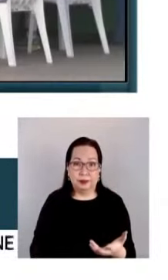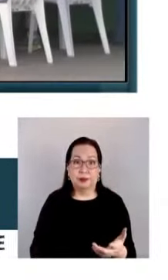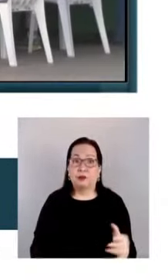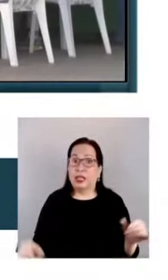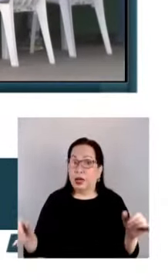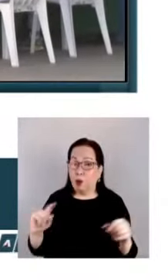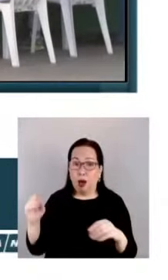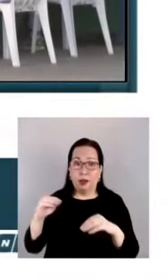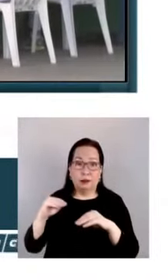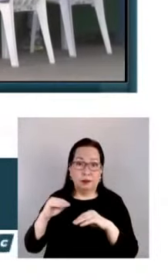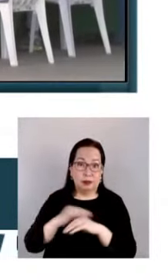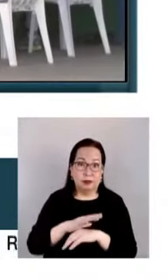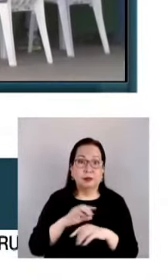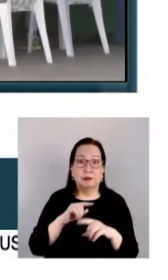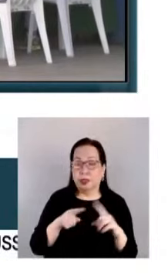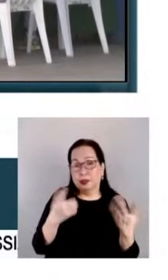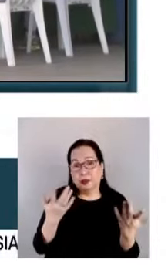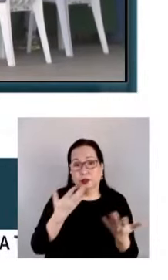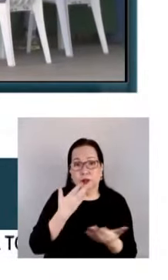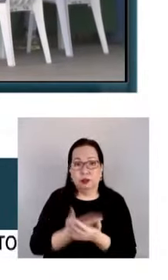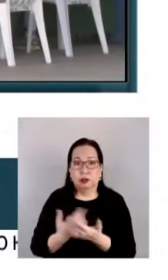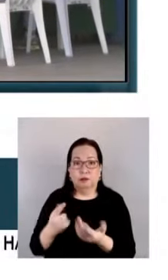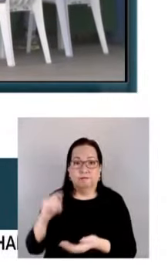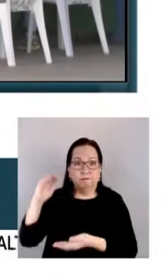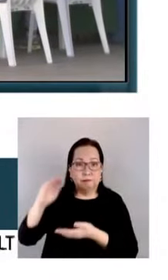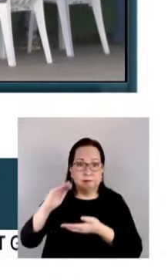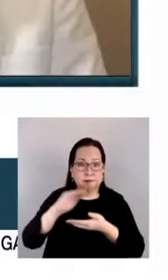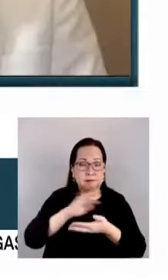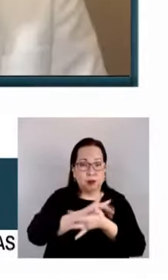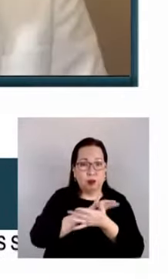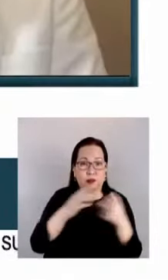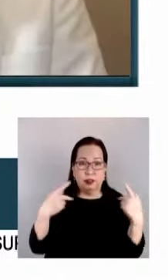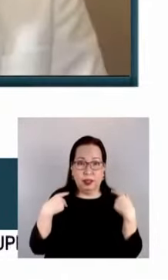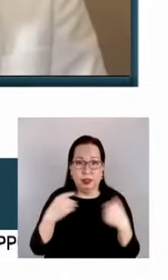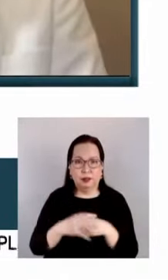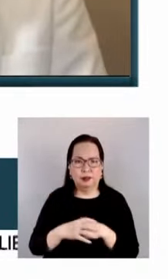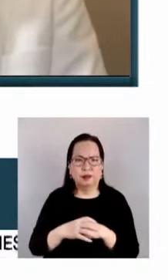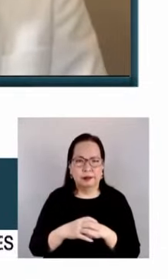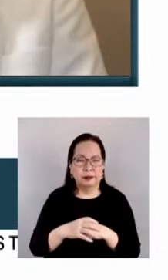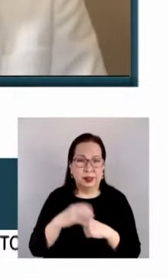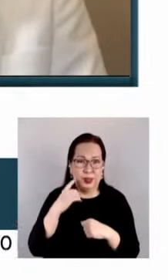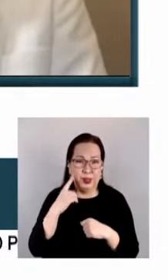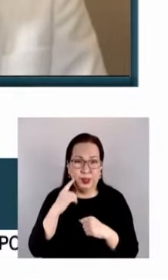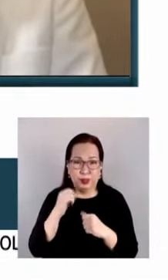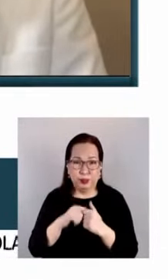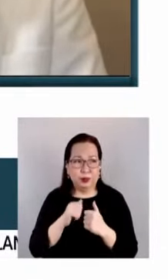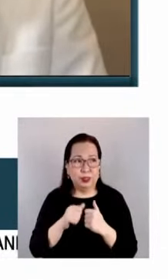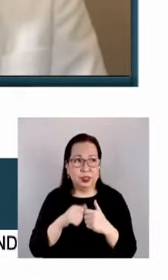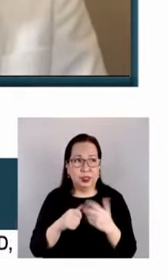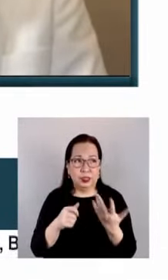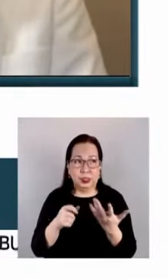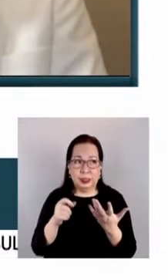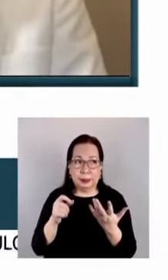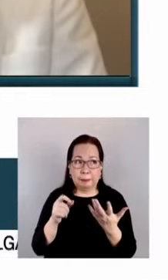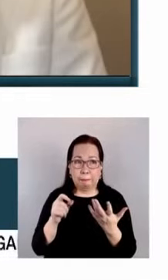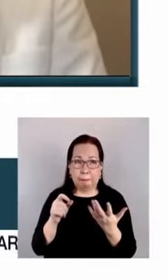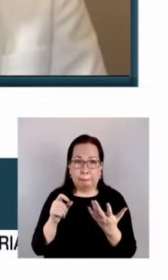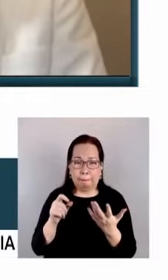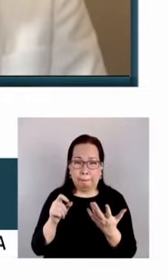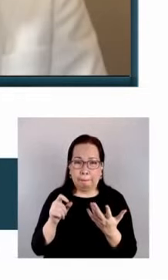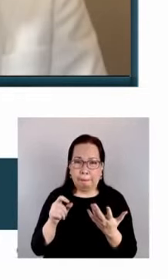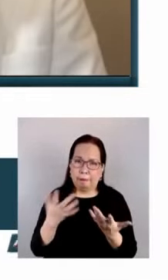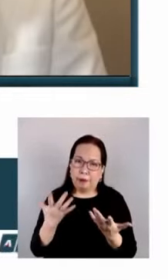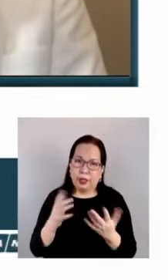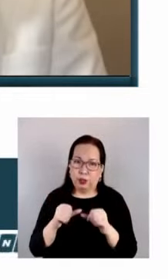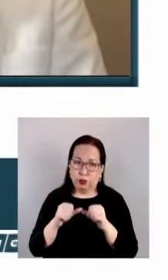impact there, the cases are going down. Mm. But do you think that we should resume to ramp up testing, or is this a good scenario